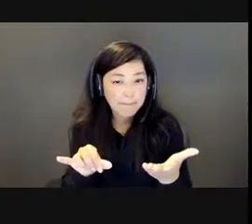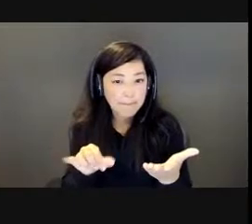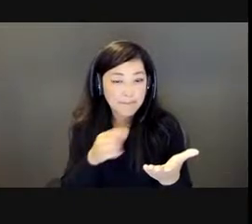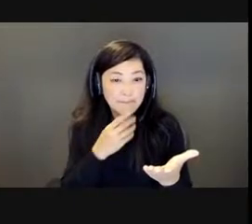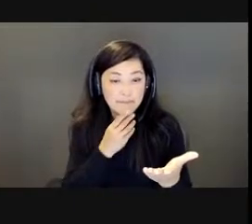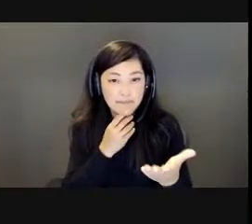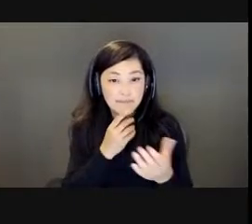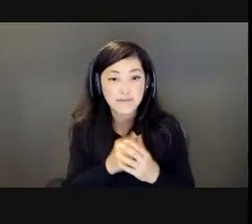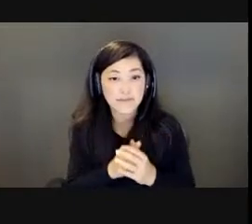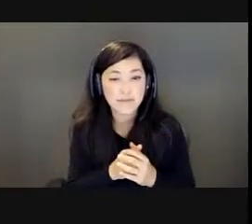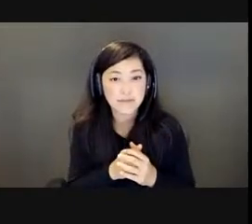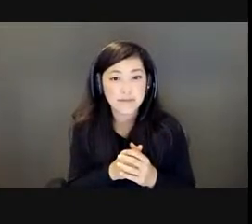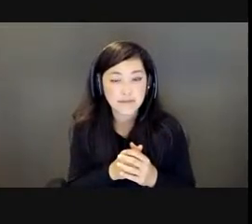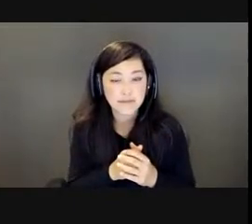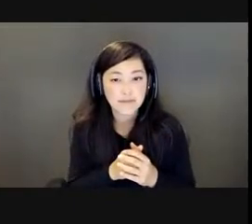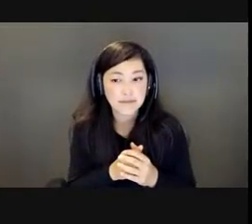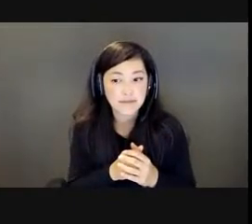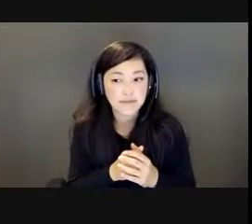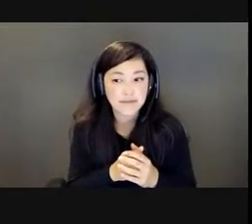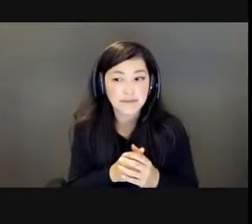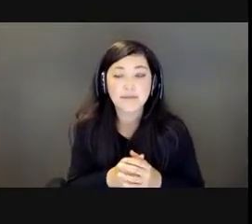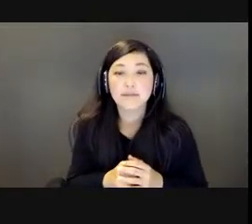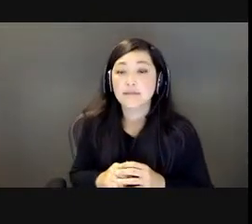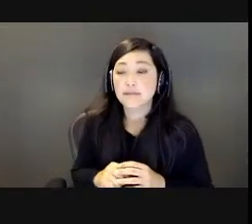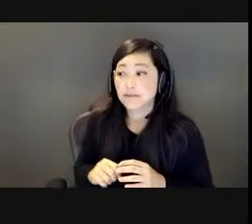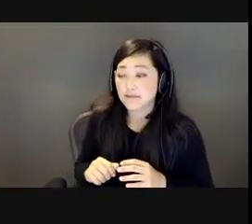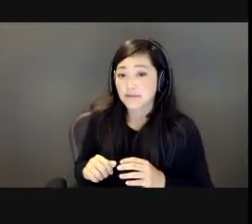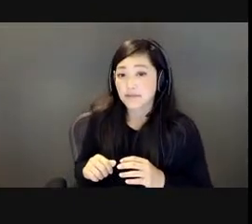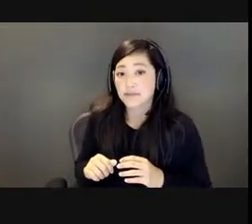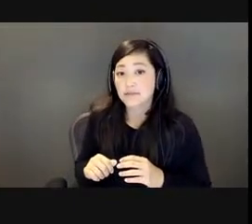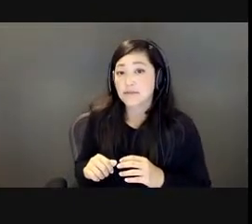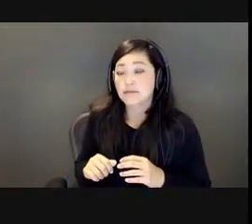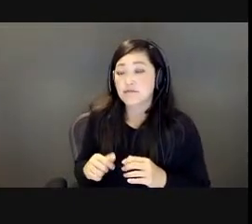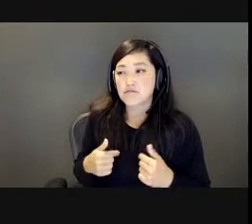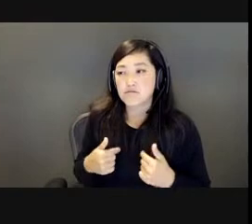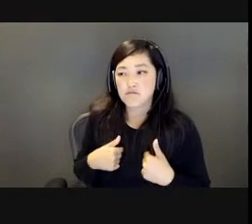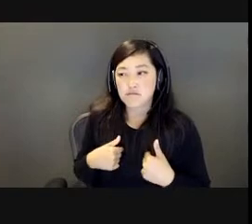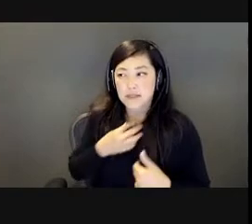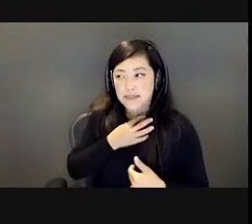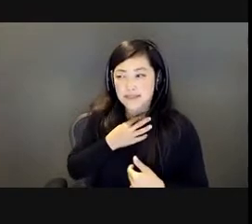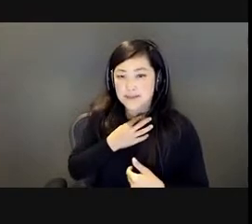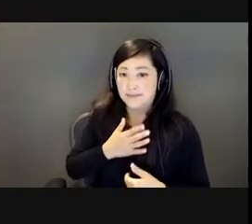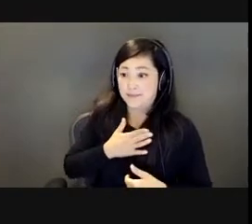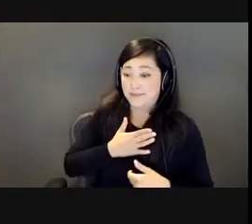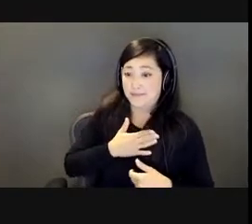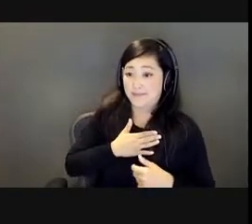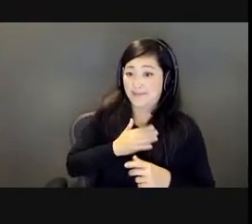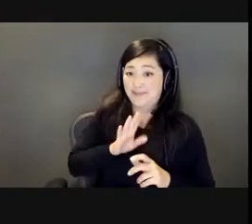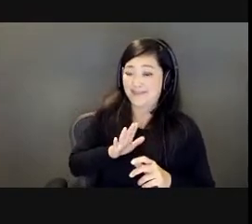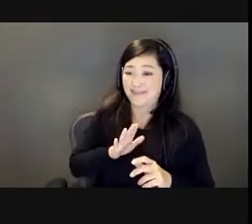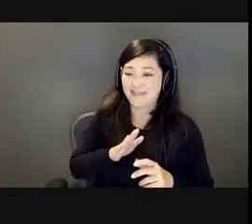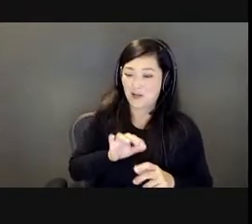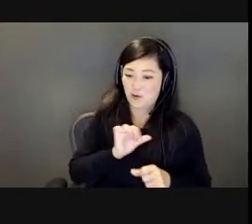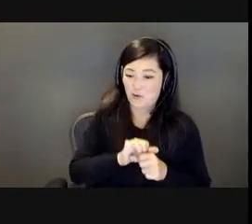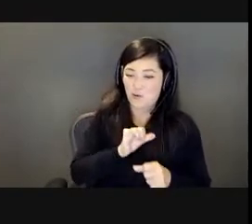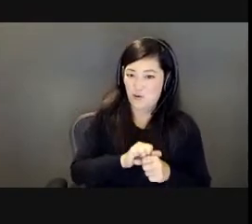So one thing I wanted to ask personally was, I know my background is public policy, so this stuff